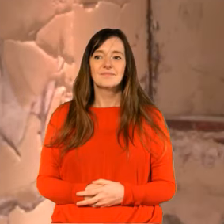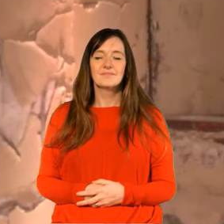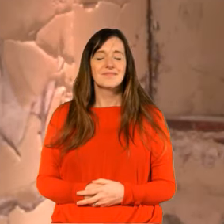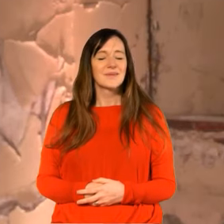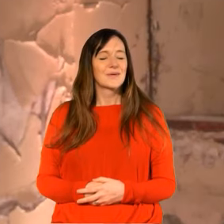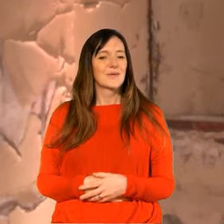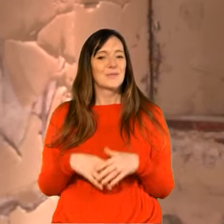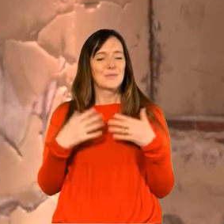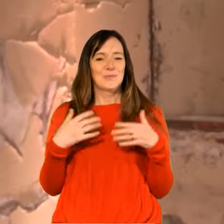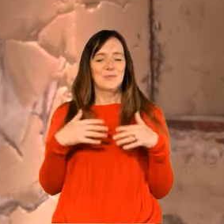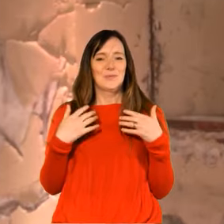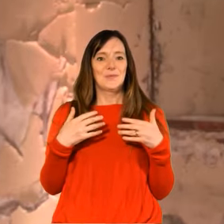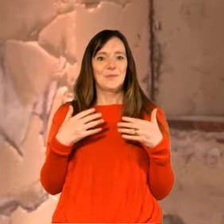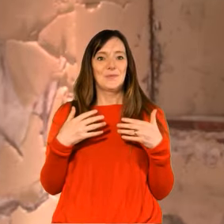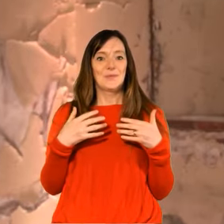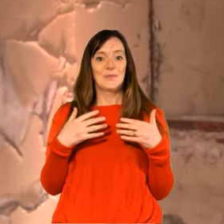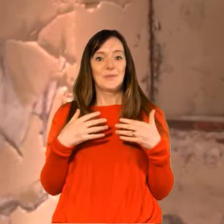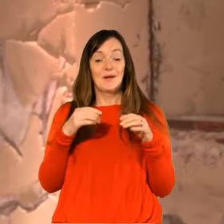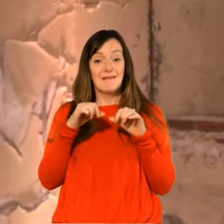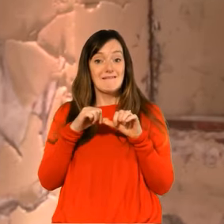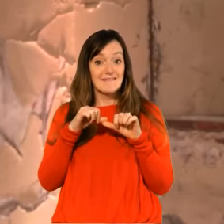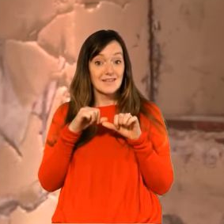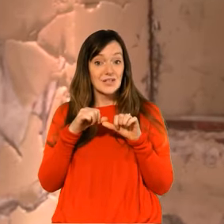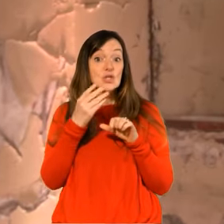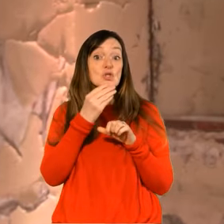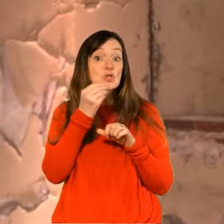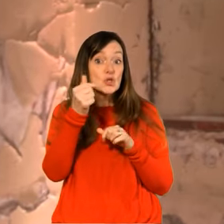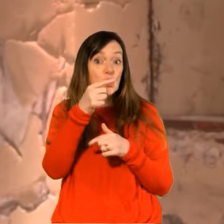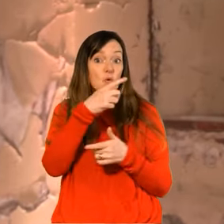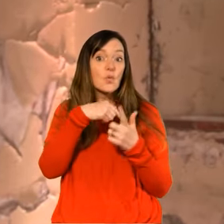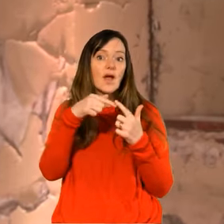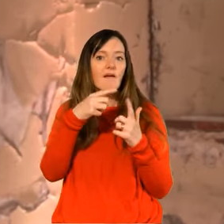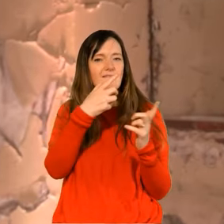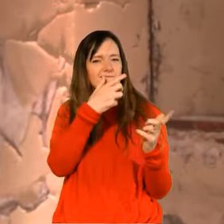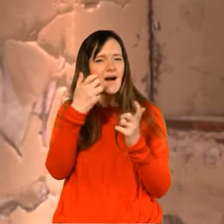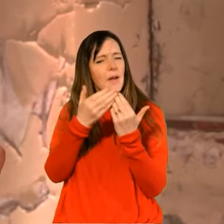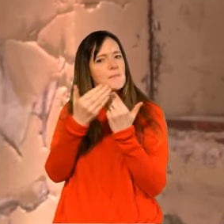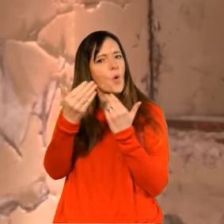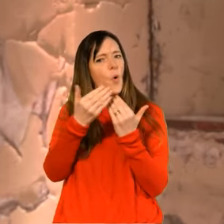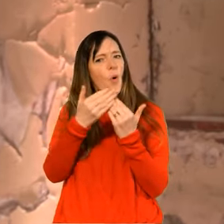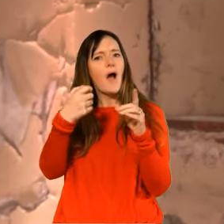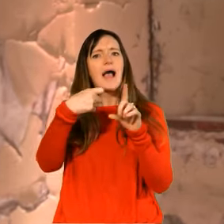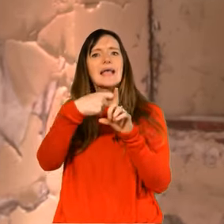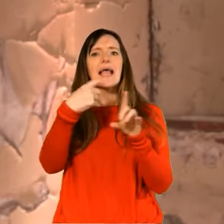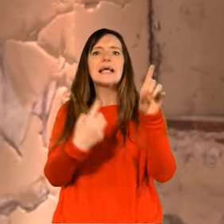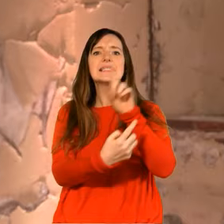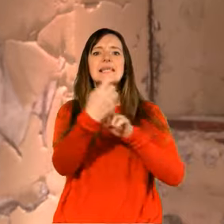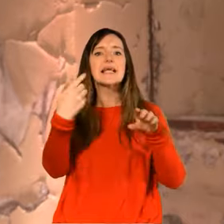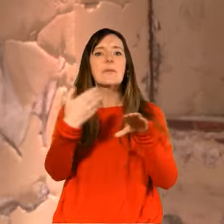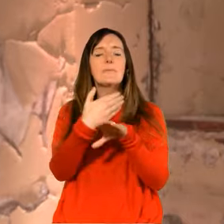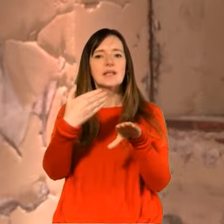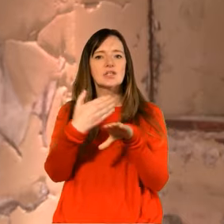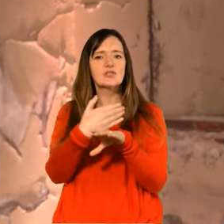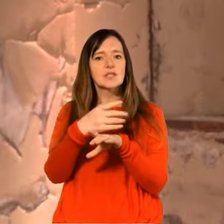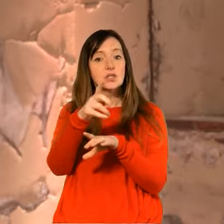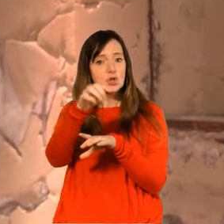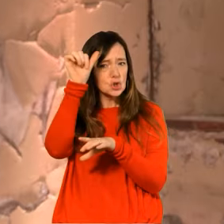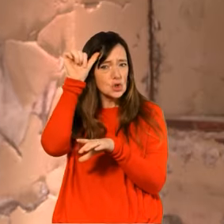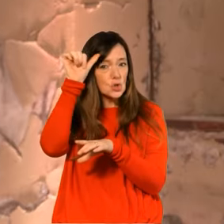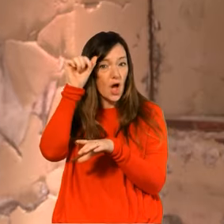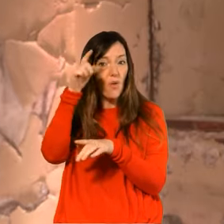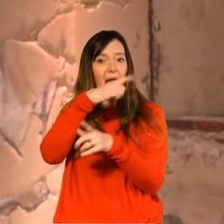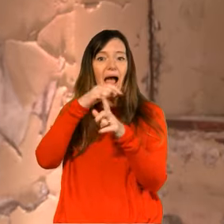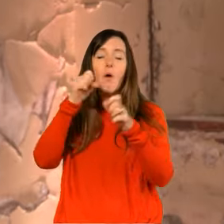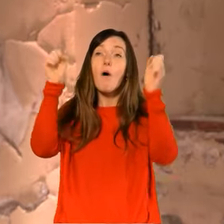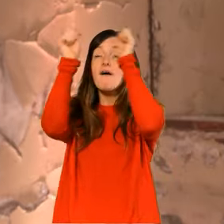Wonderful. In a moment, we're going to find out a bit more about Keswick Ministries. Did you know that Keswick Ministries' vision to inspire